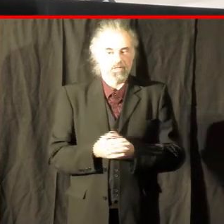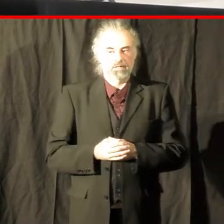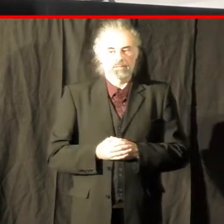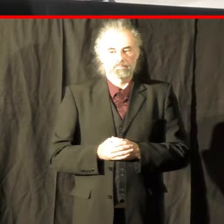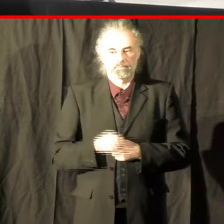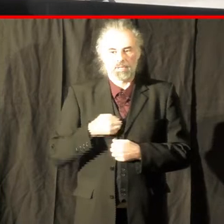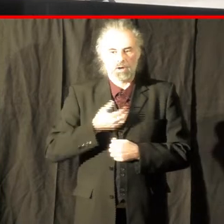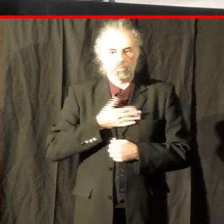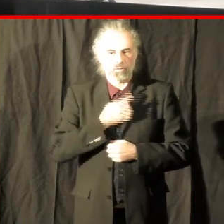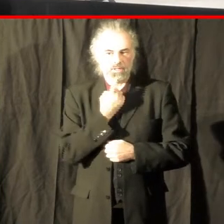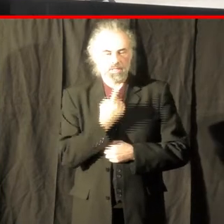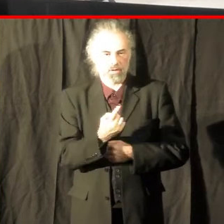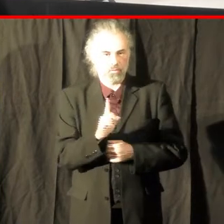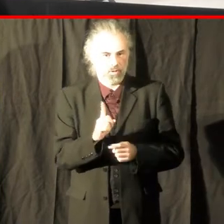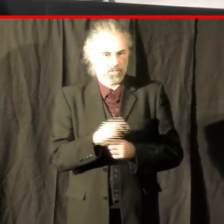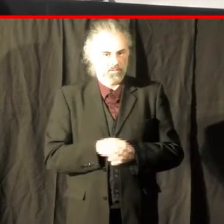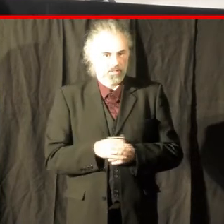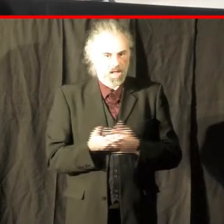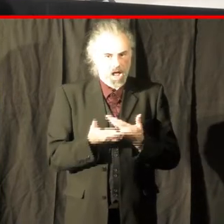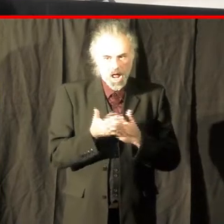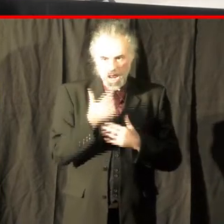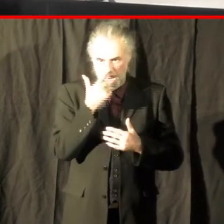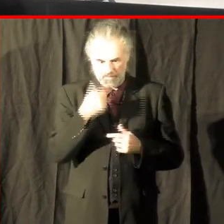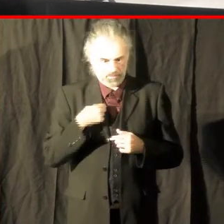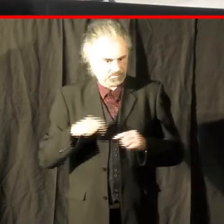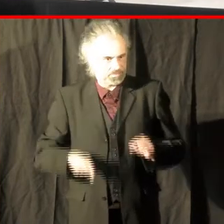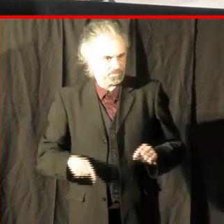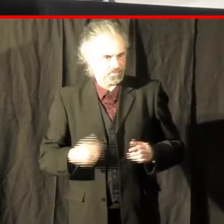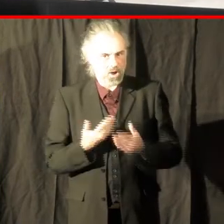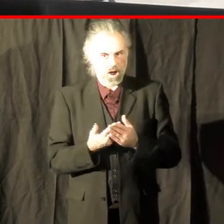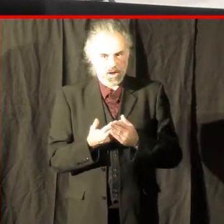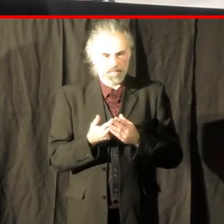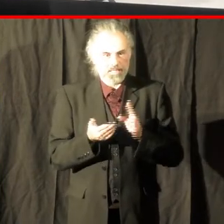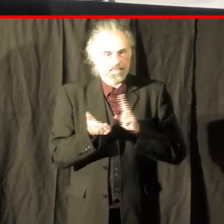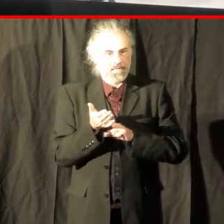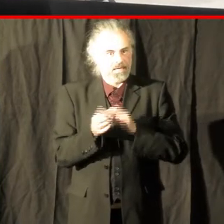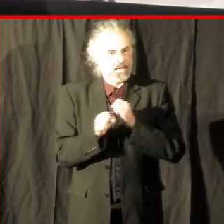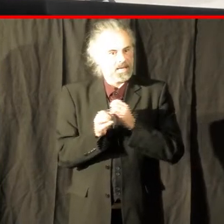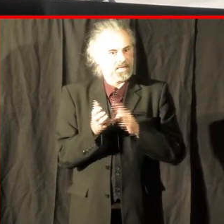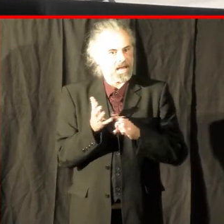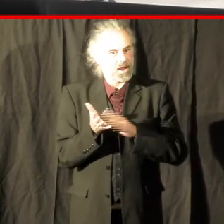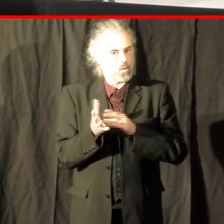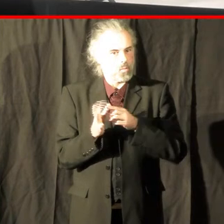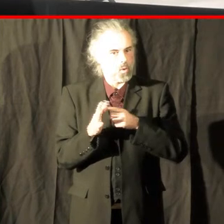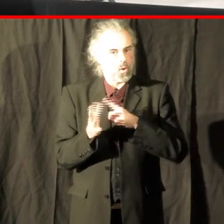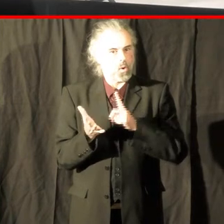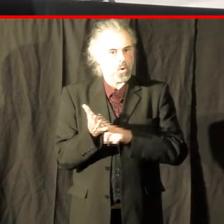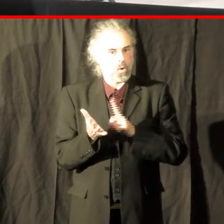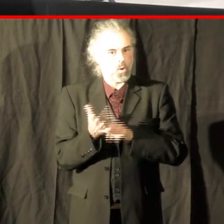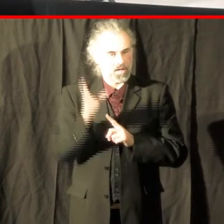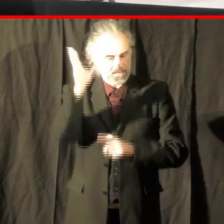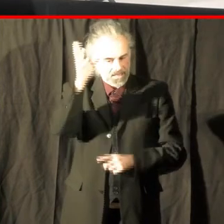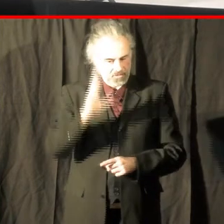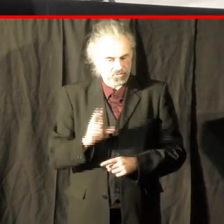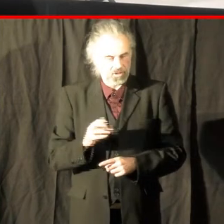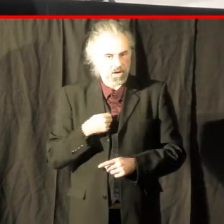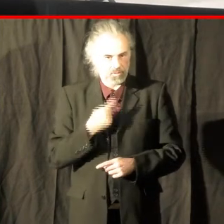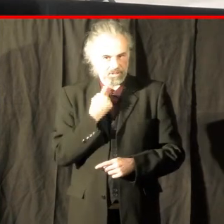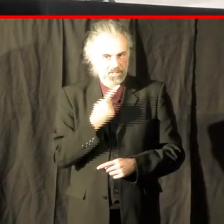mention how lucky we are to be standing here on Ngunnawal country, and I want to mention